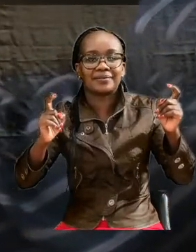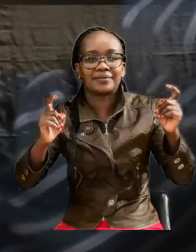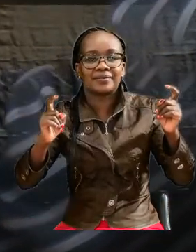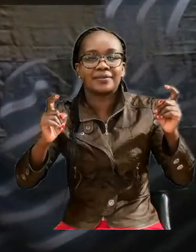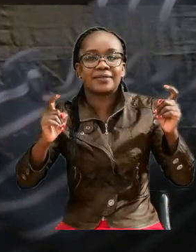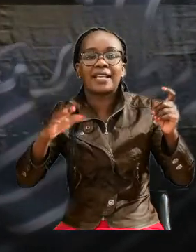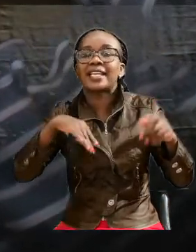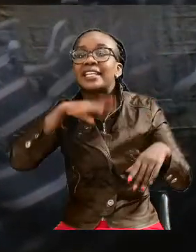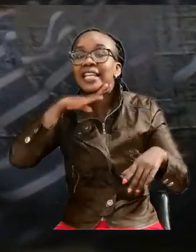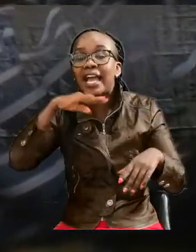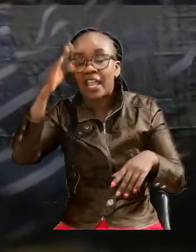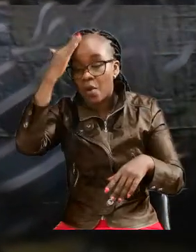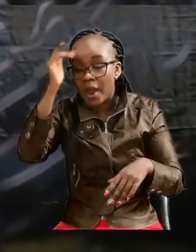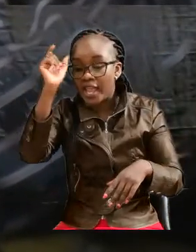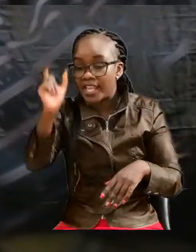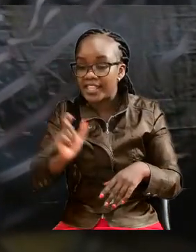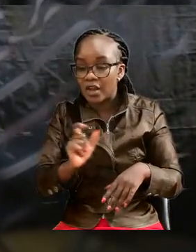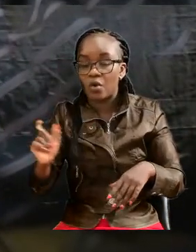his righteousness.